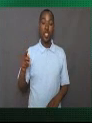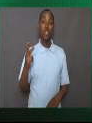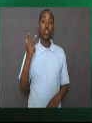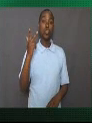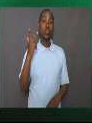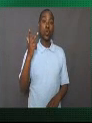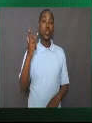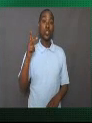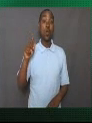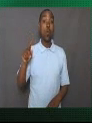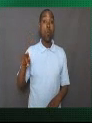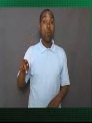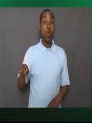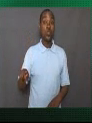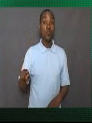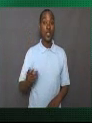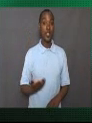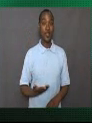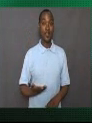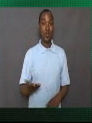groups attached to it.